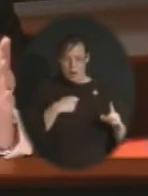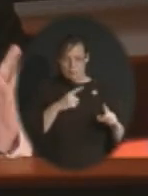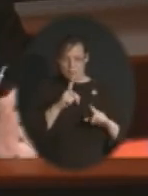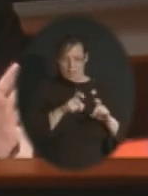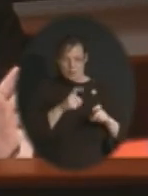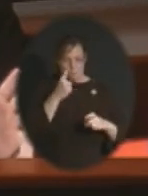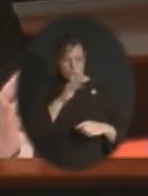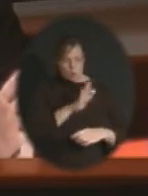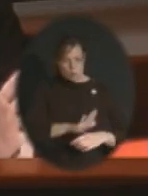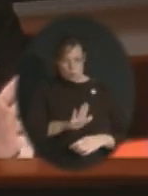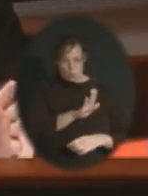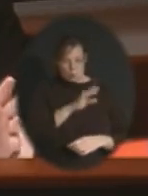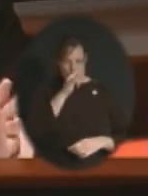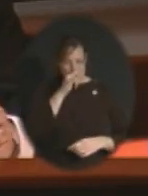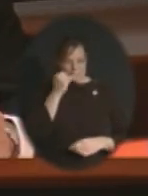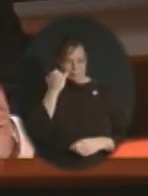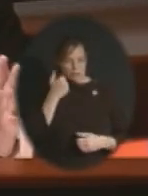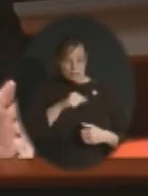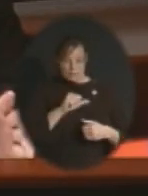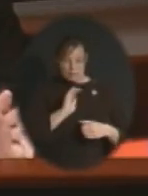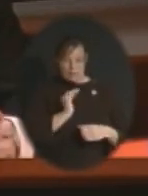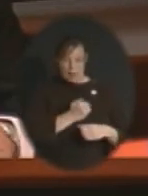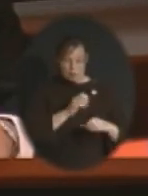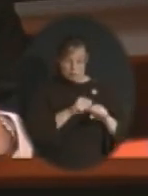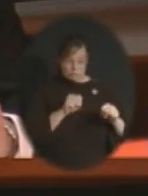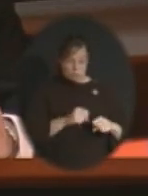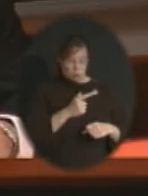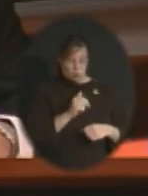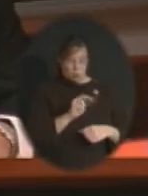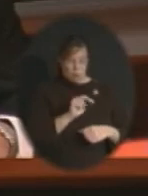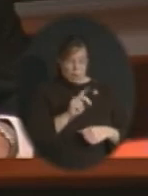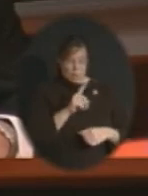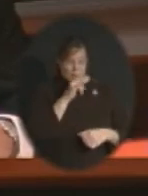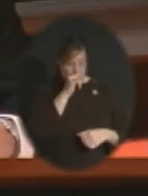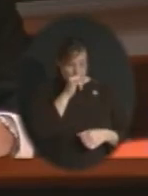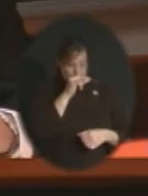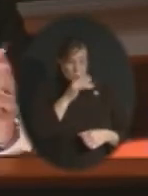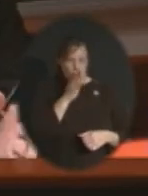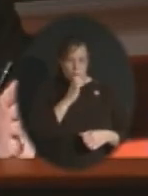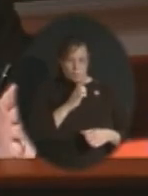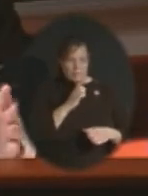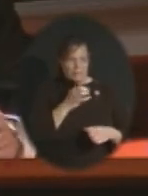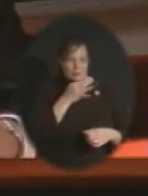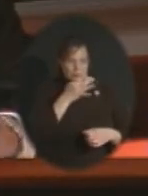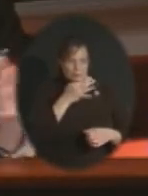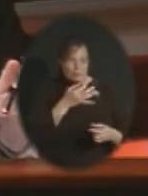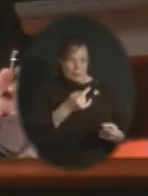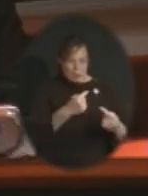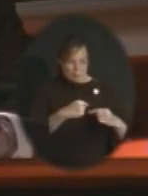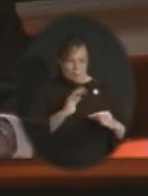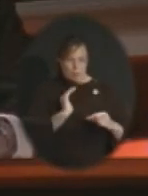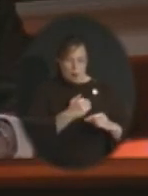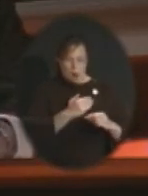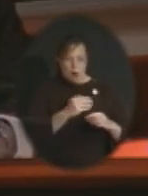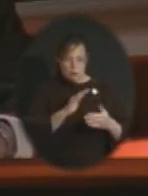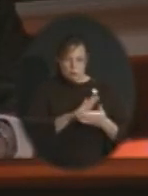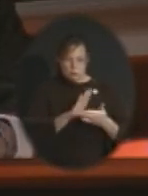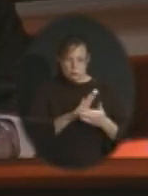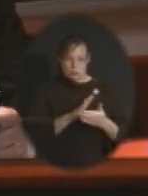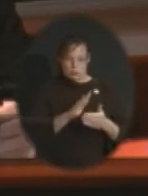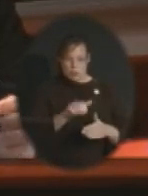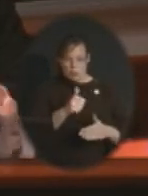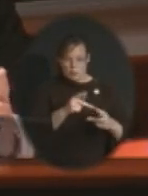for your kids, if you still have kids in our system, or if it's grandkids or grandkids who will be eventually in our system, or maybe they're someplace else in